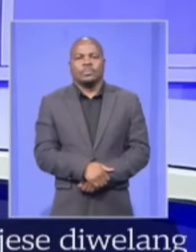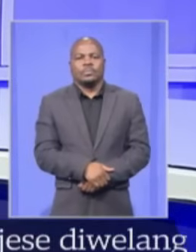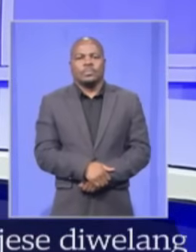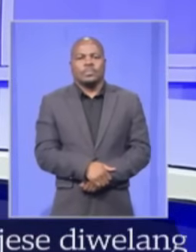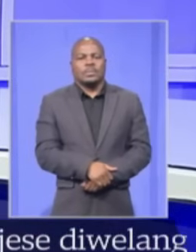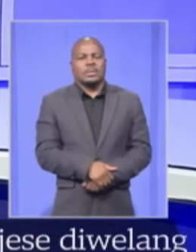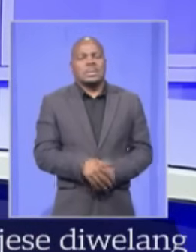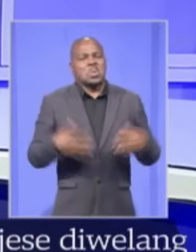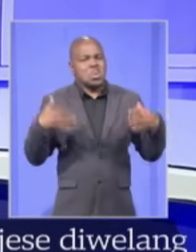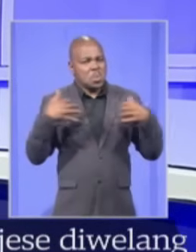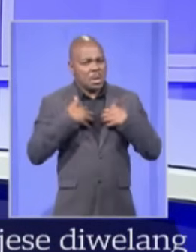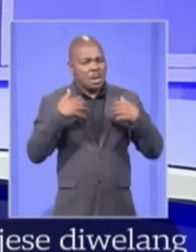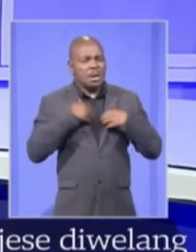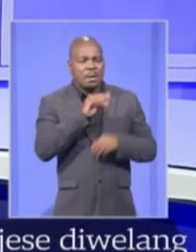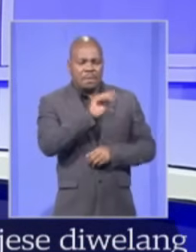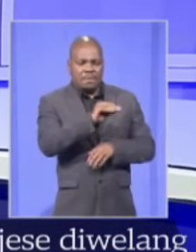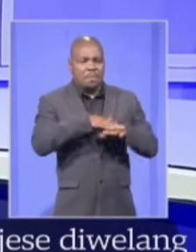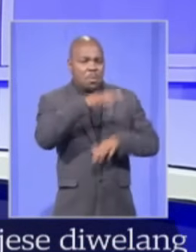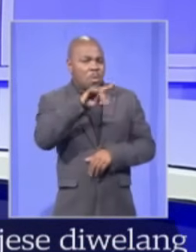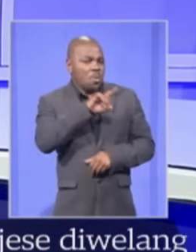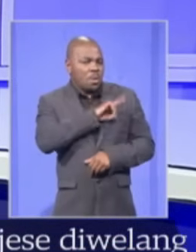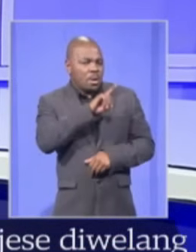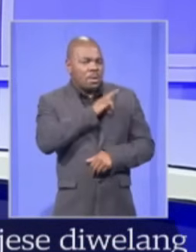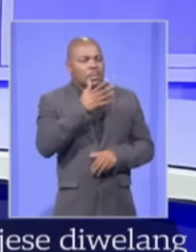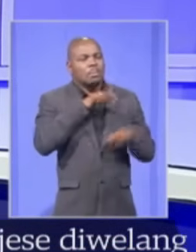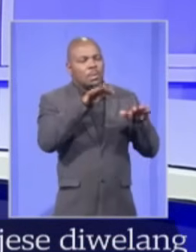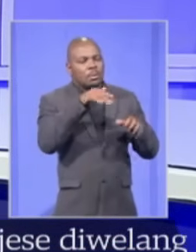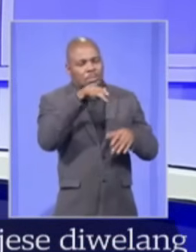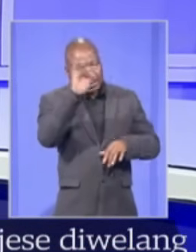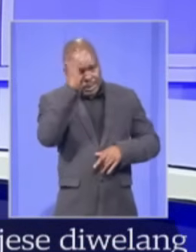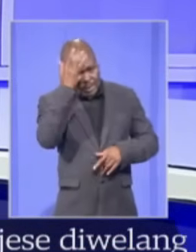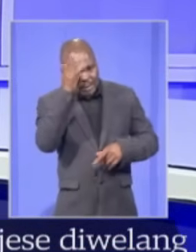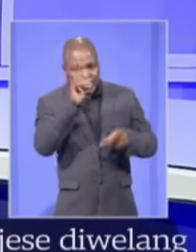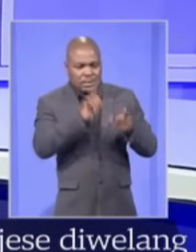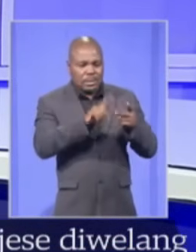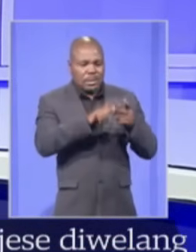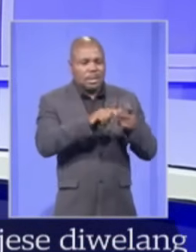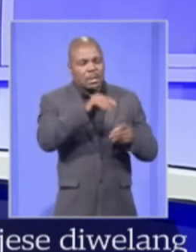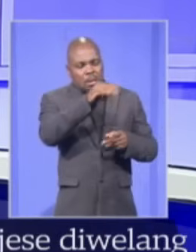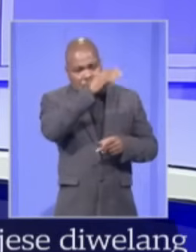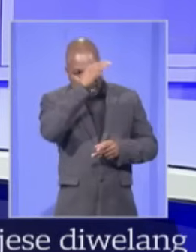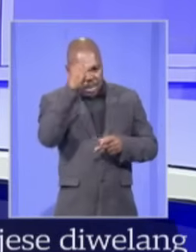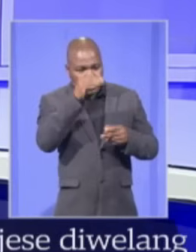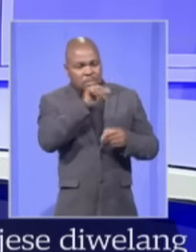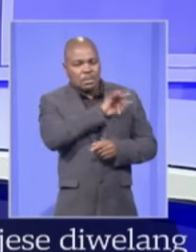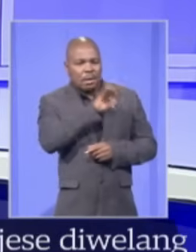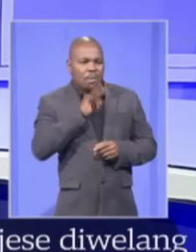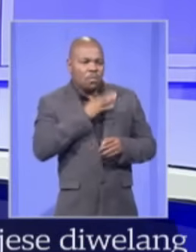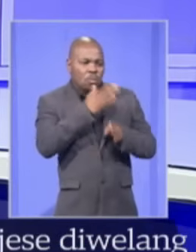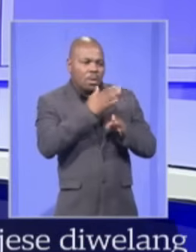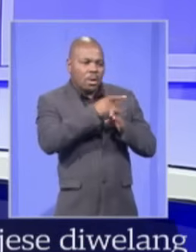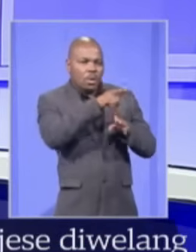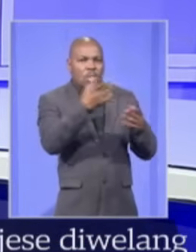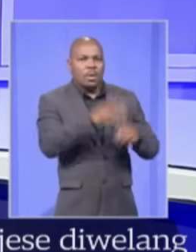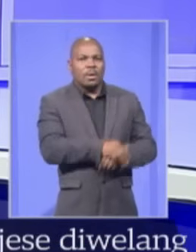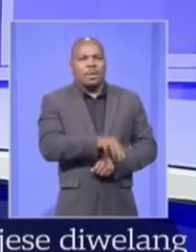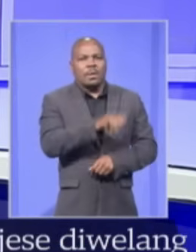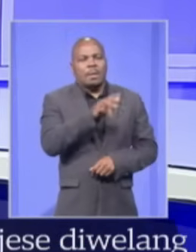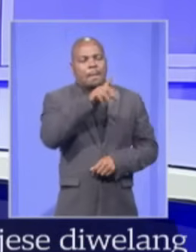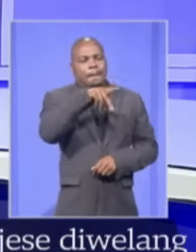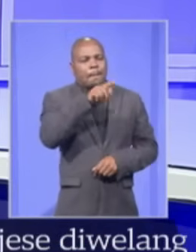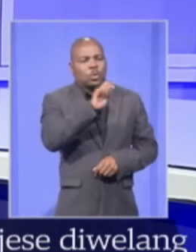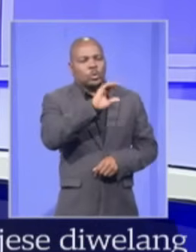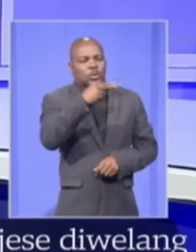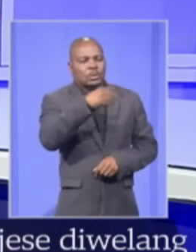Matshwenyego a oketsega ka ga maemo a balwetse le badiri ba bookelo ba malwetse a tlhaloganyo ba Veterant kwa Potchefstroom kwa Northwest ba